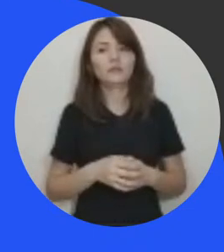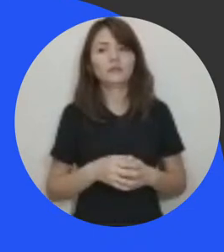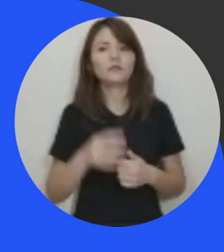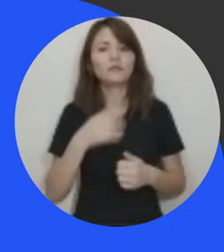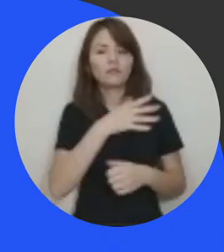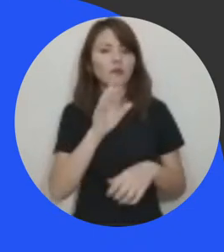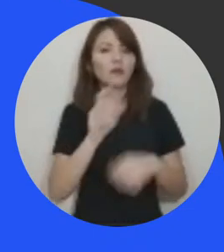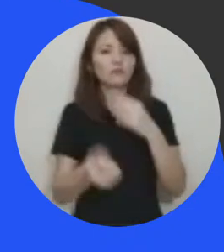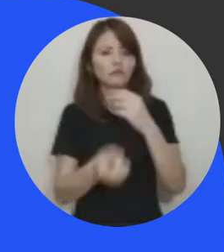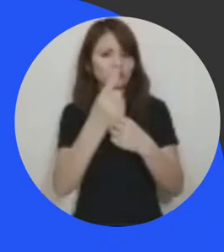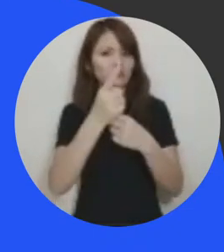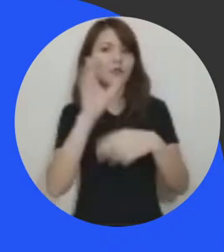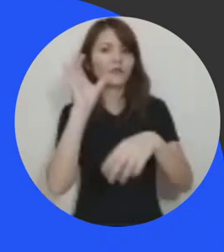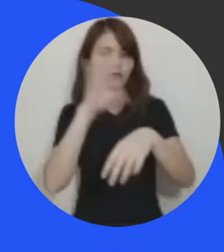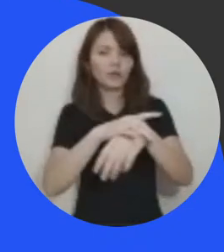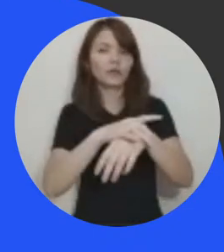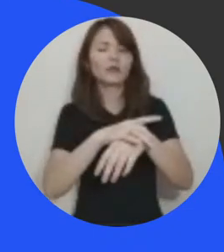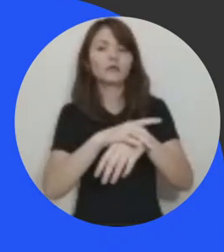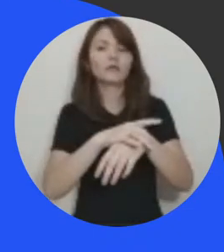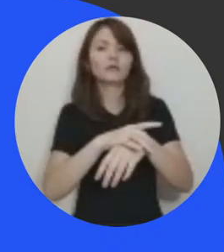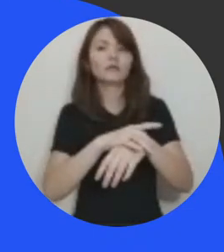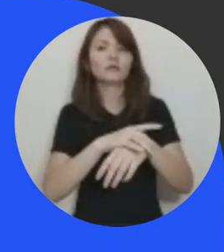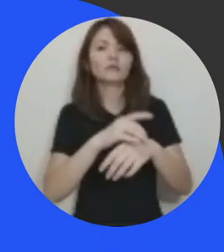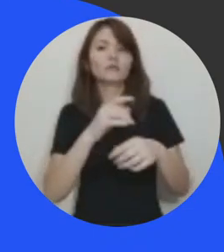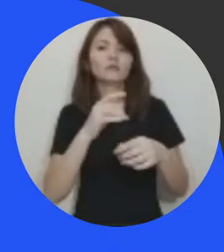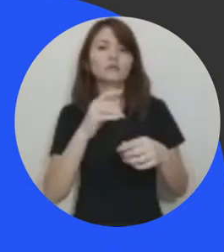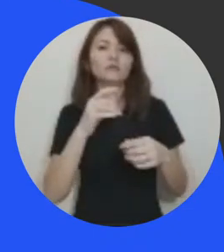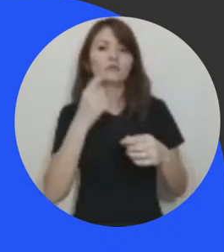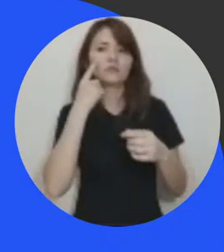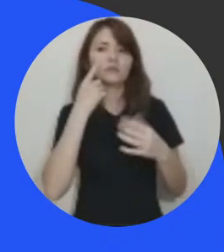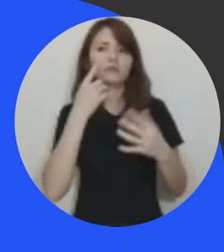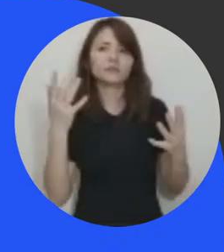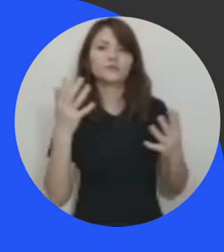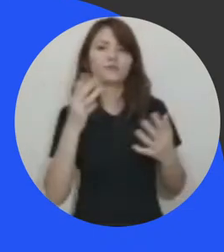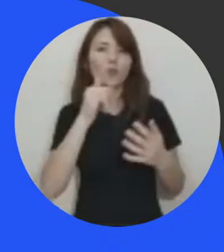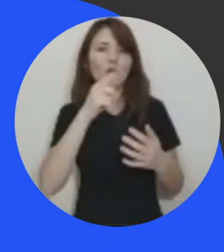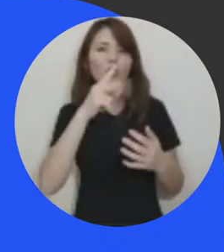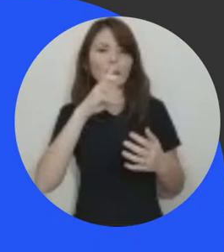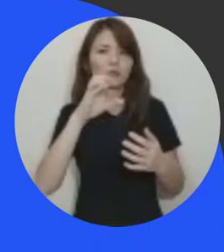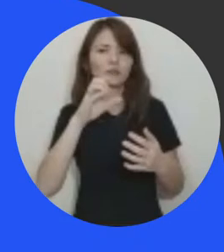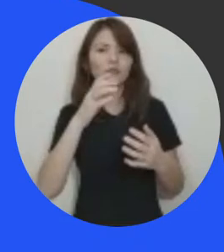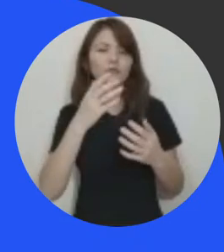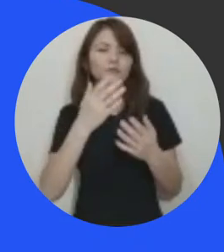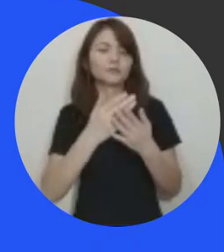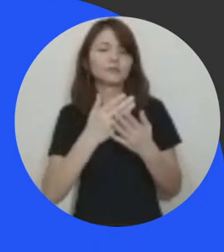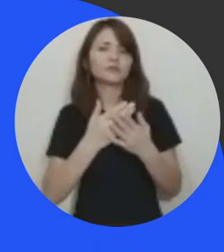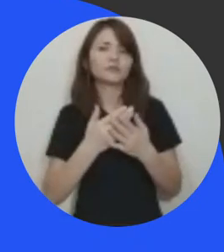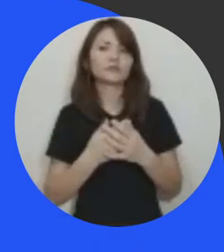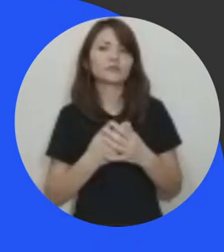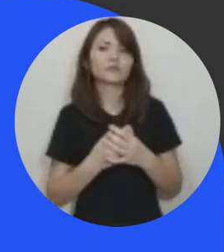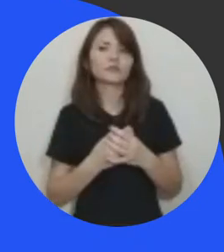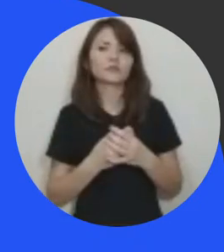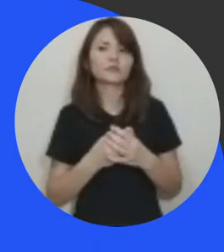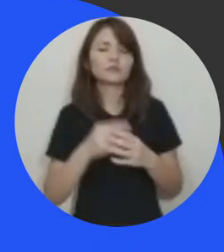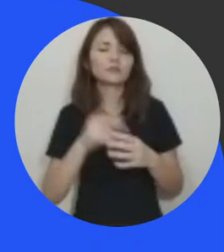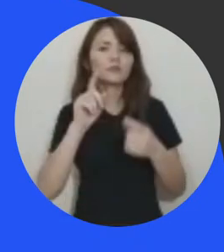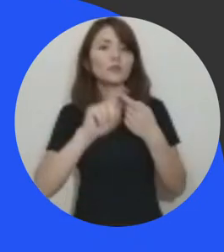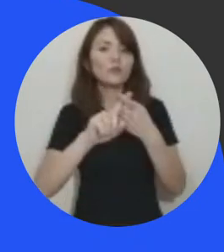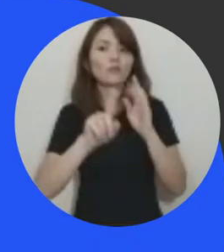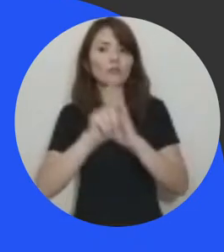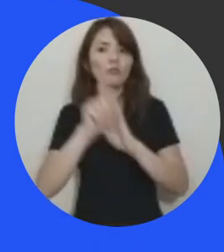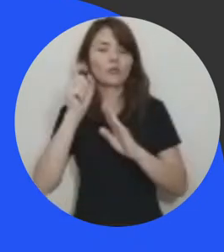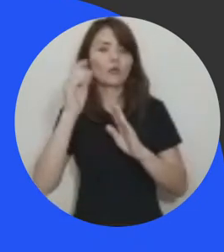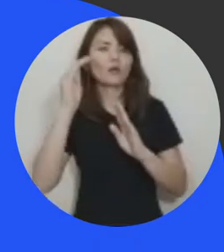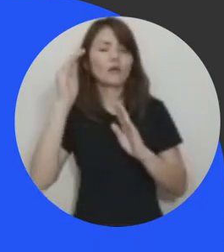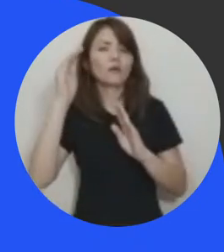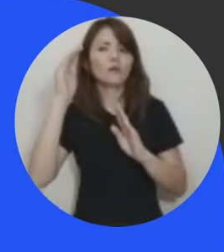most of Wales, case numbers were dropping. And one part of Wales, North Wales, this wasn't true.